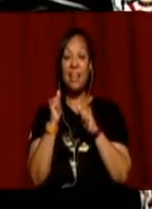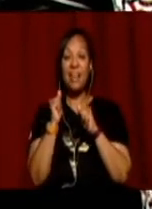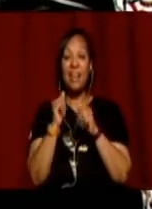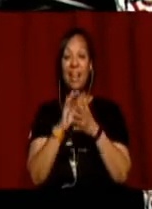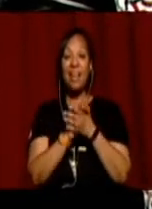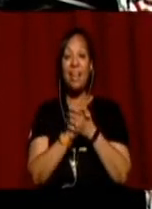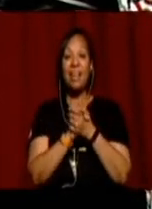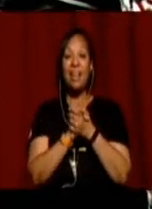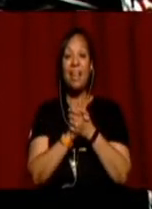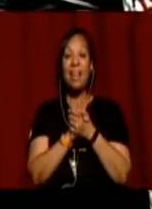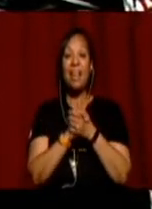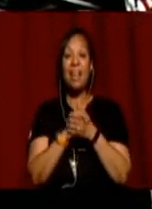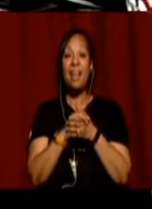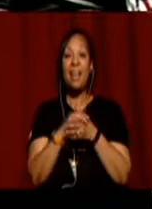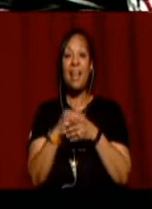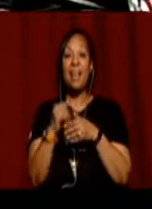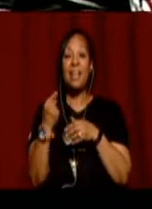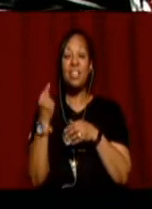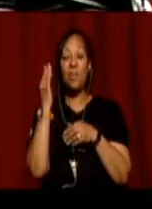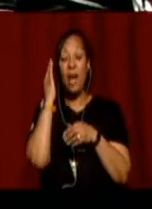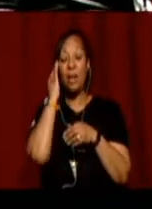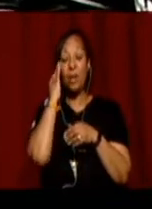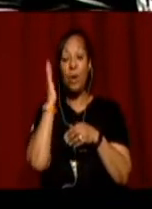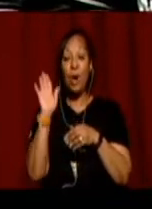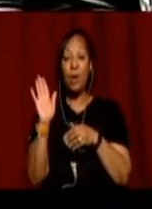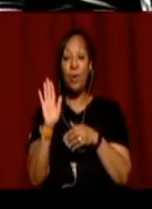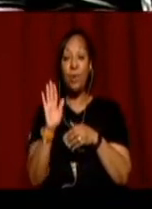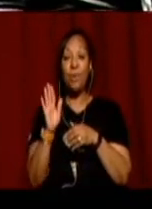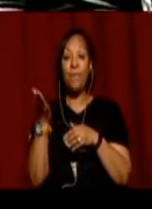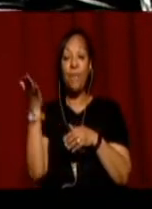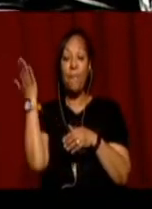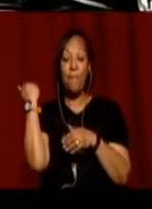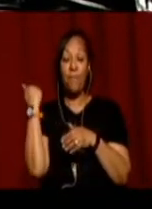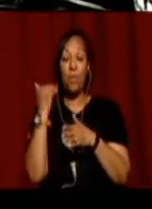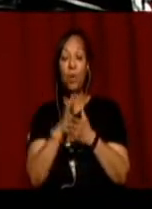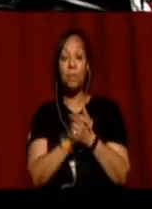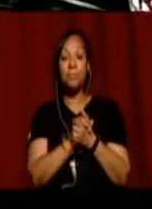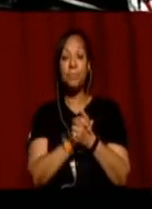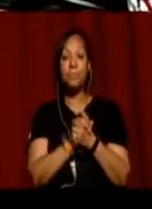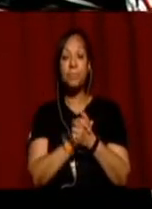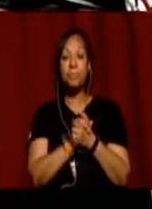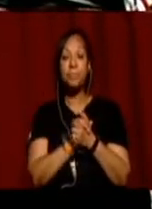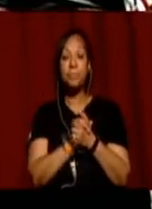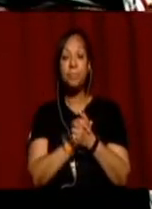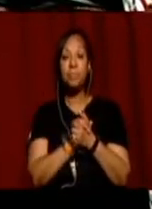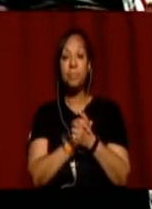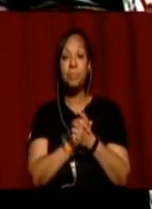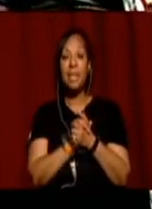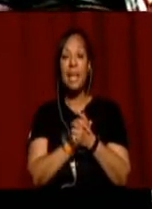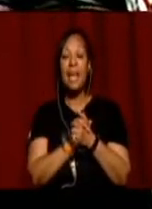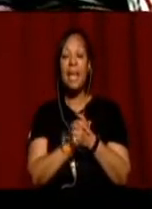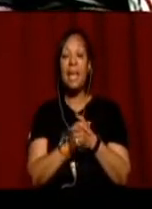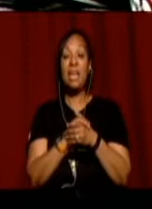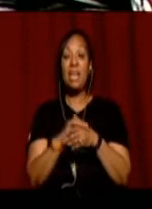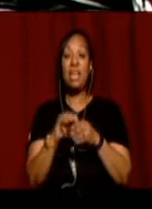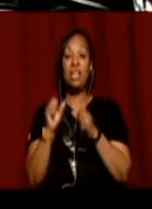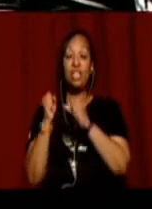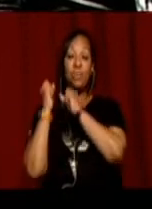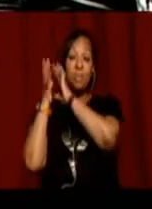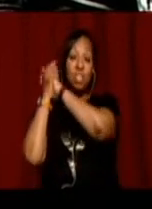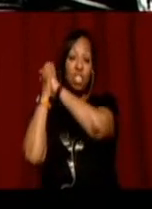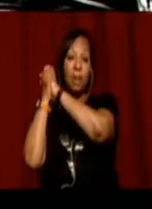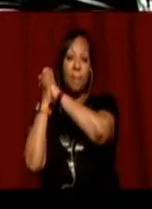governing board for the health and hospital system. So that's how I knew her. But she surely was a champion of the